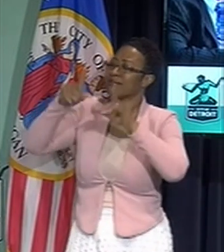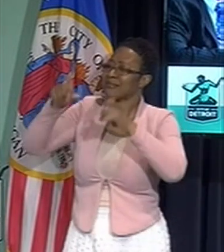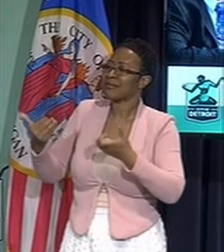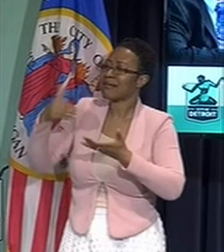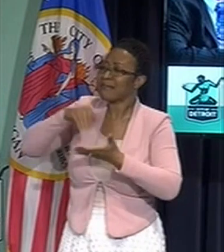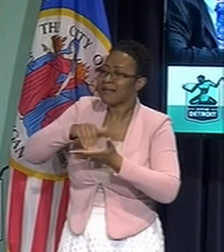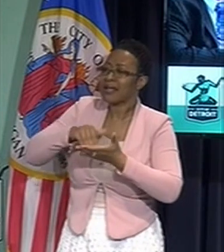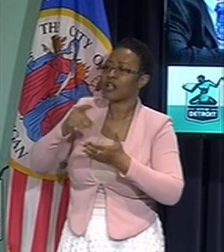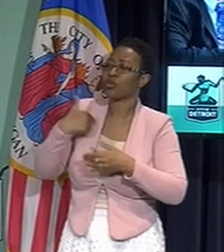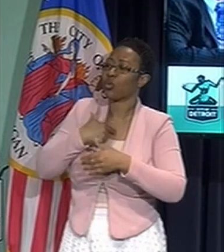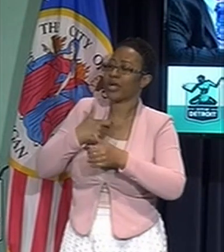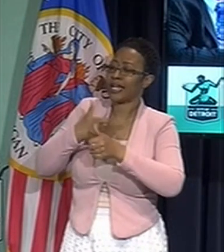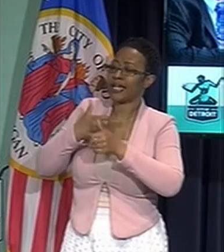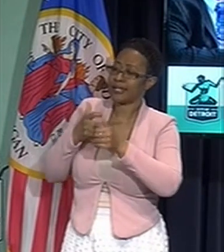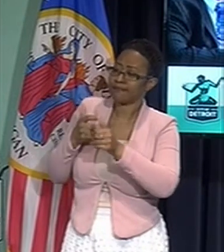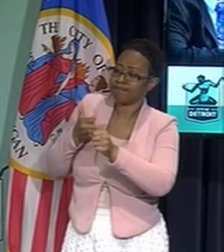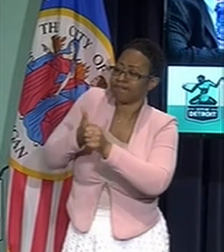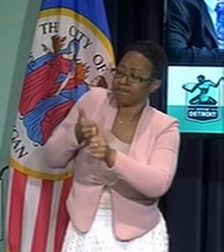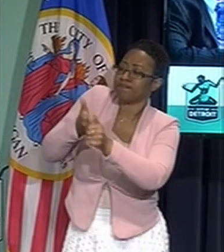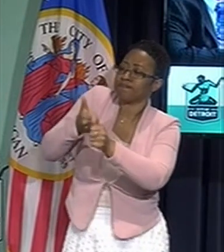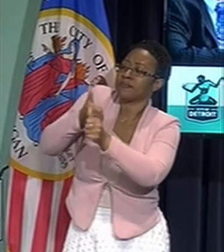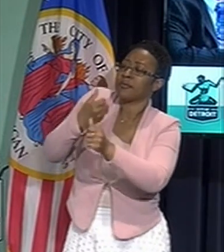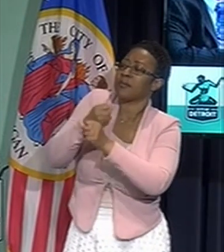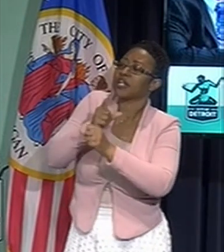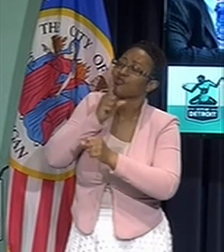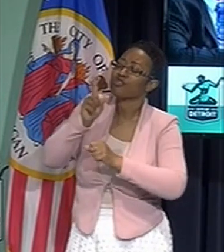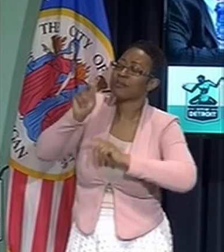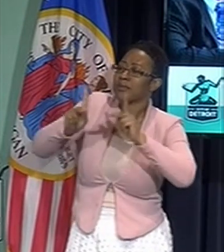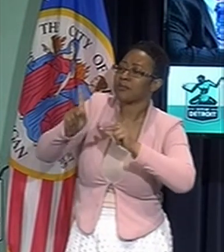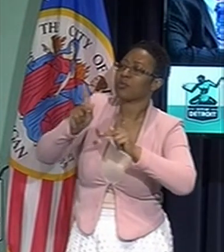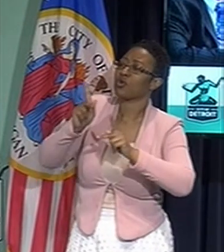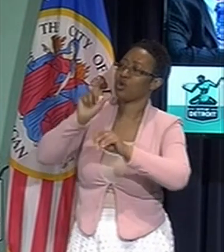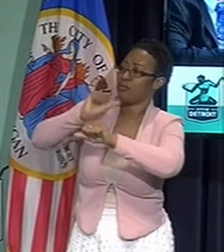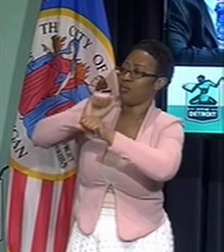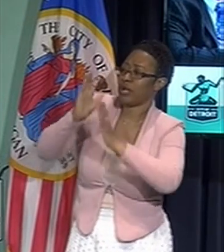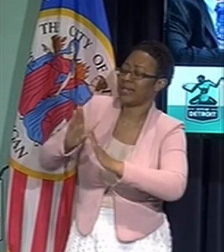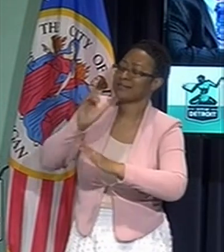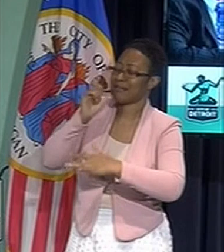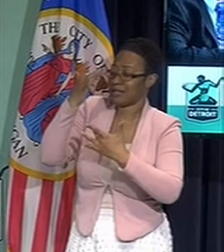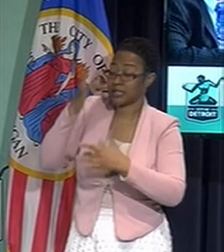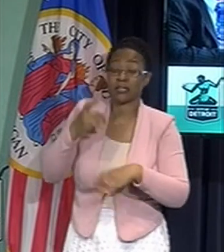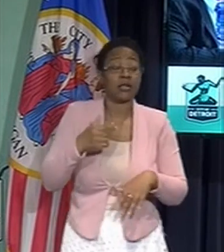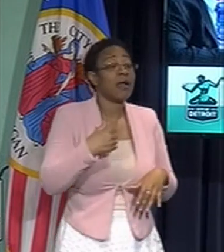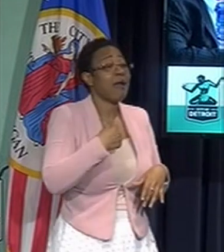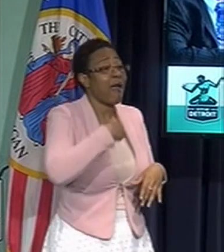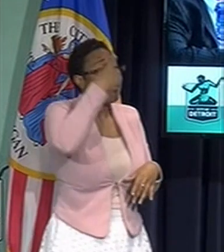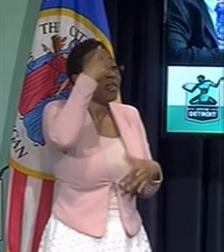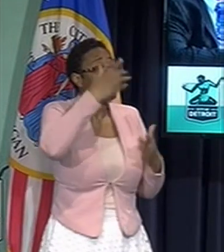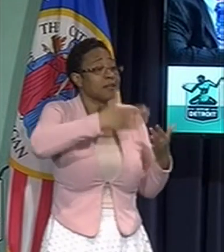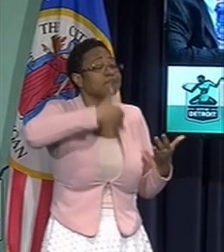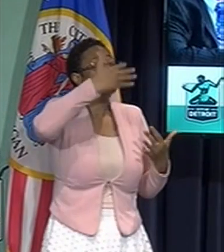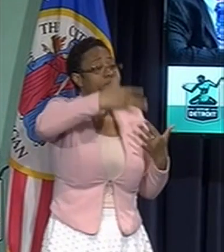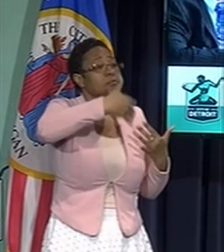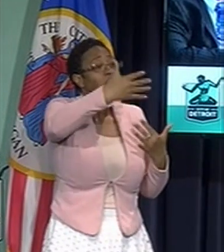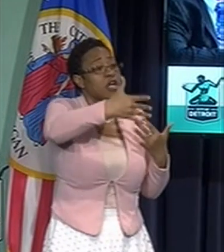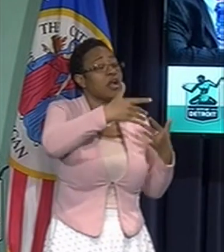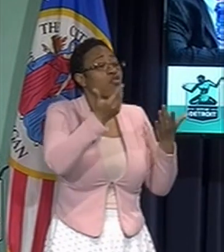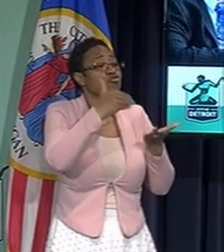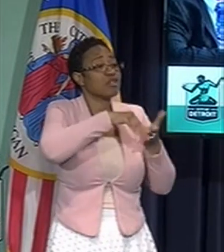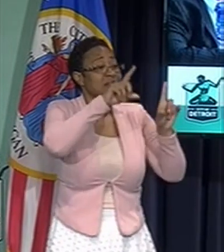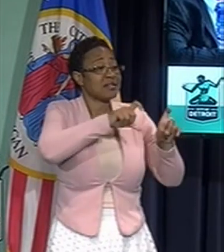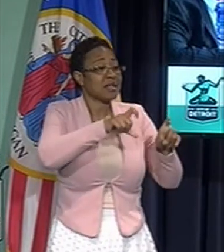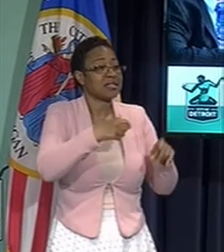make sure we stay on top of where they are at the present moment? Yeah, I think a periodic retest is a good question. We're talking about